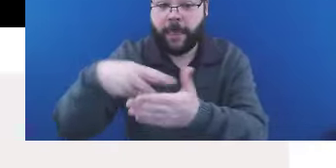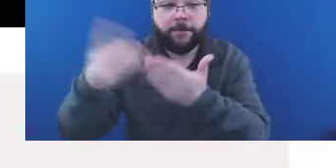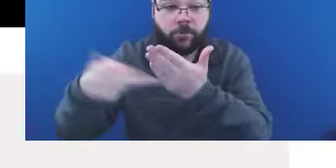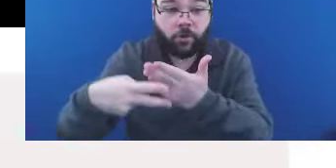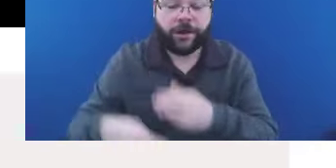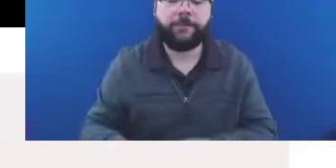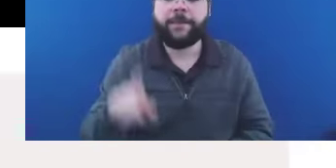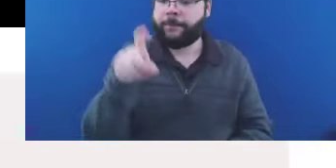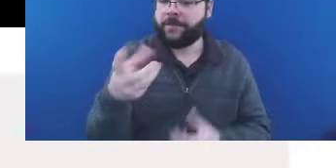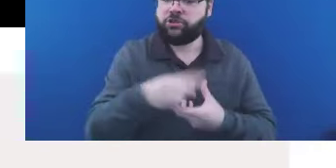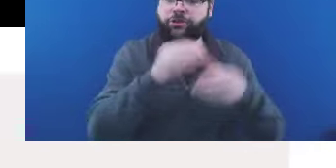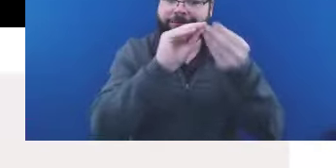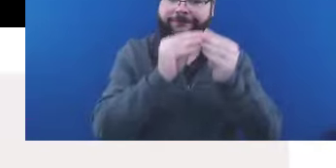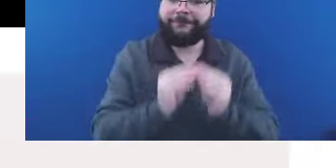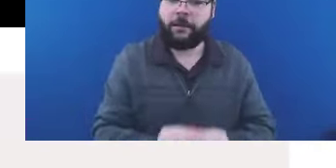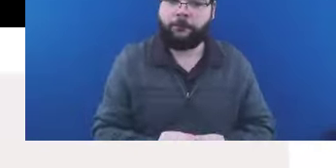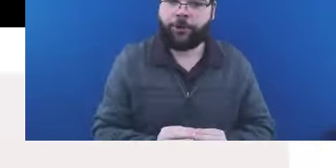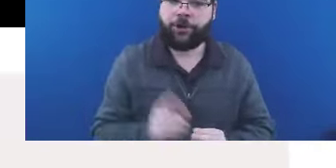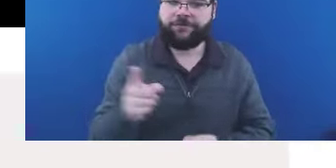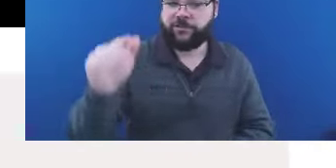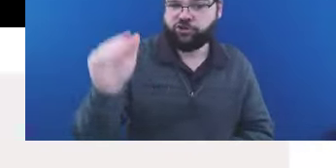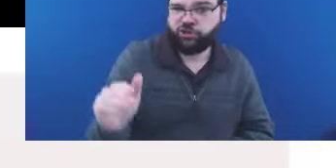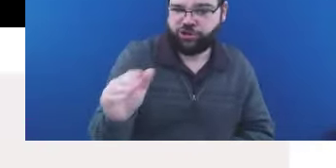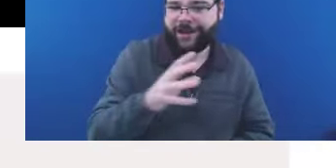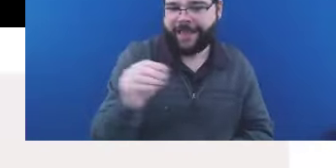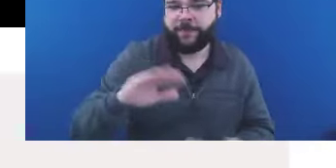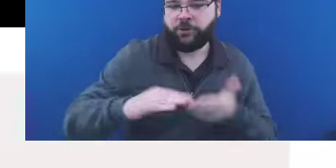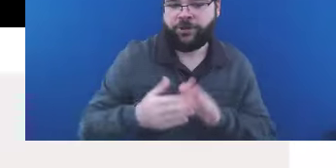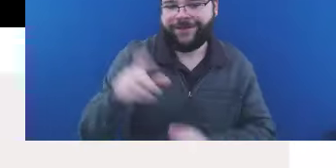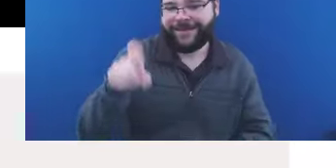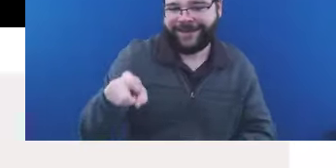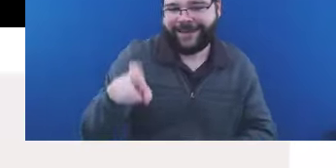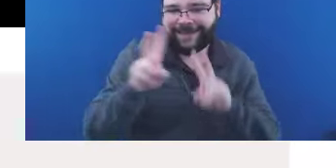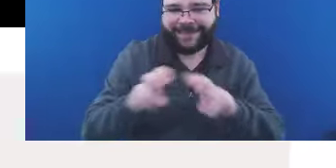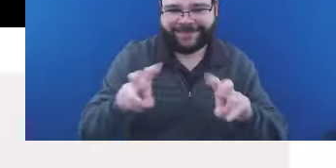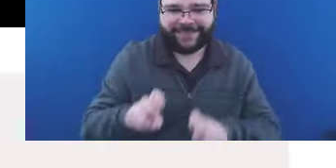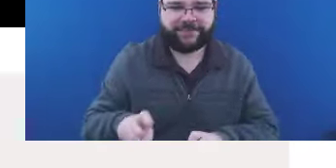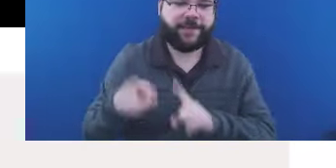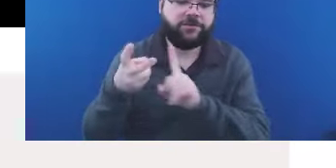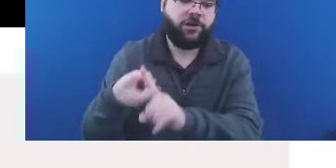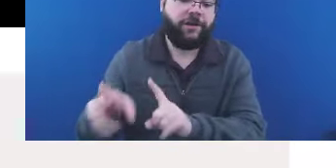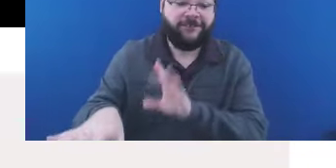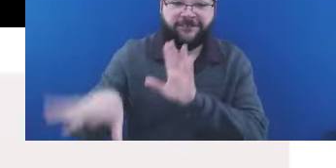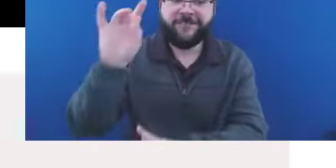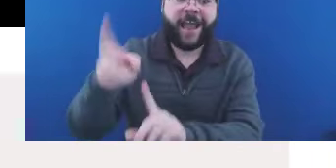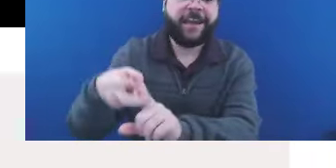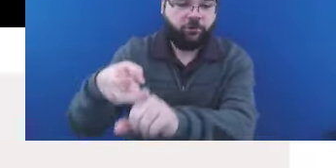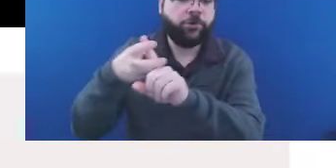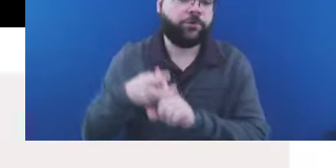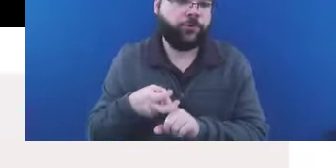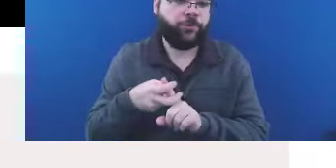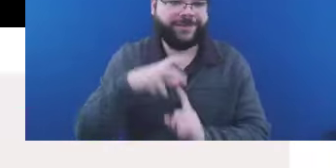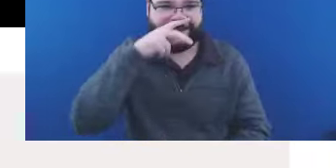must include data on these children in their community needs assessment and locate and recruit these children within their